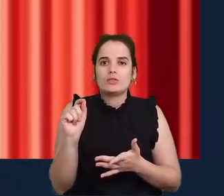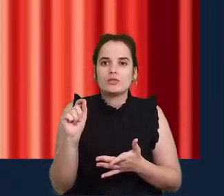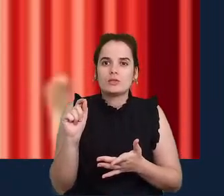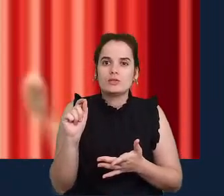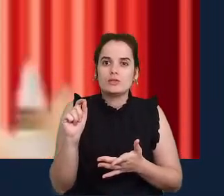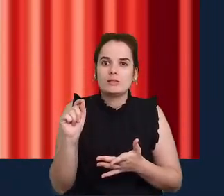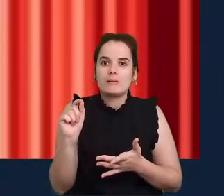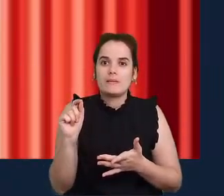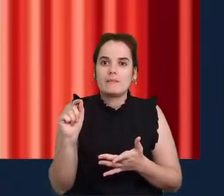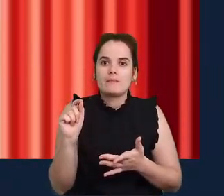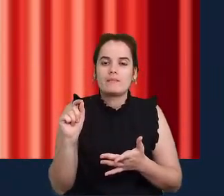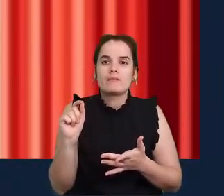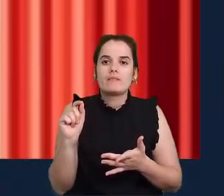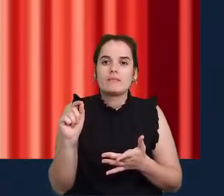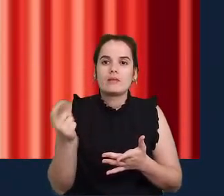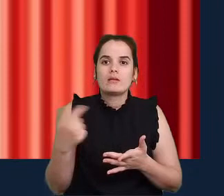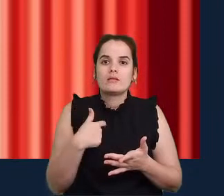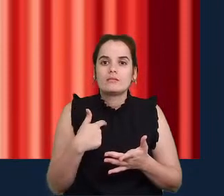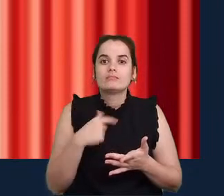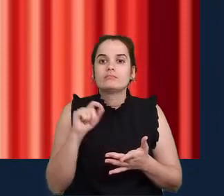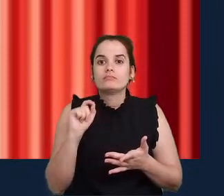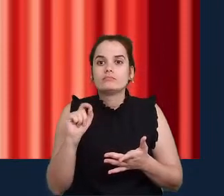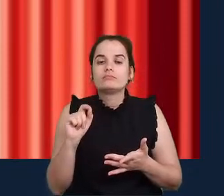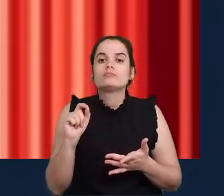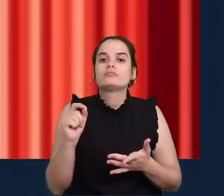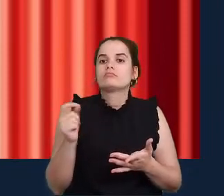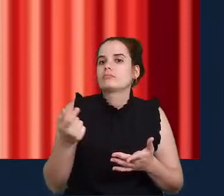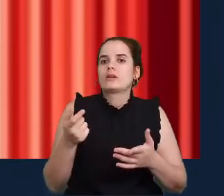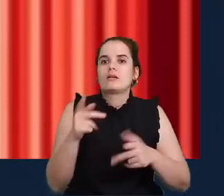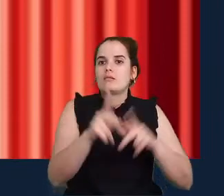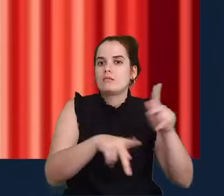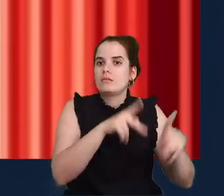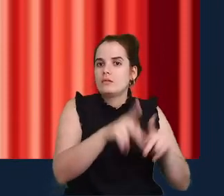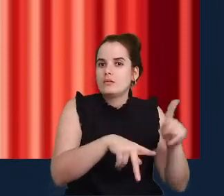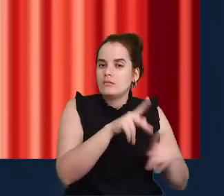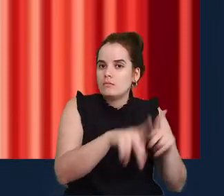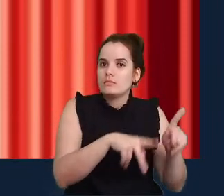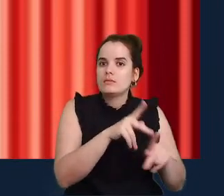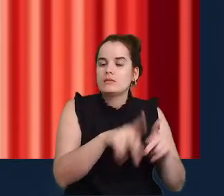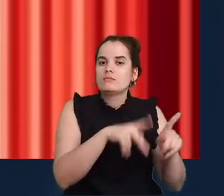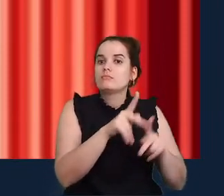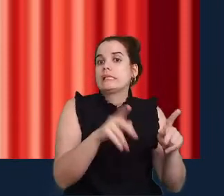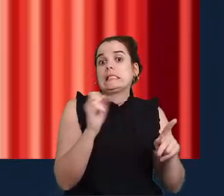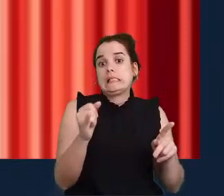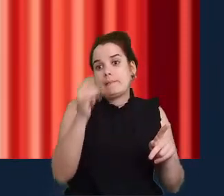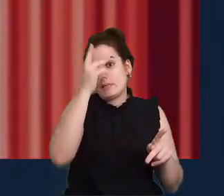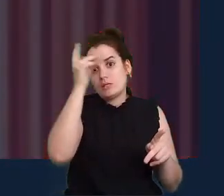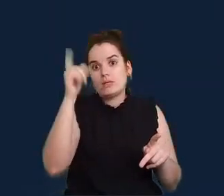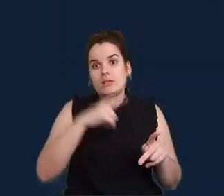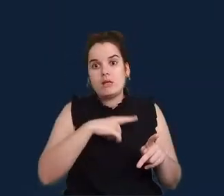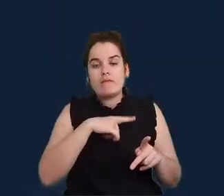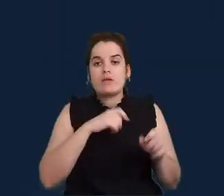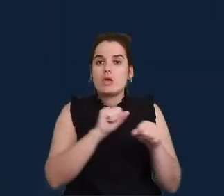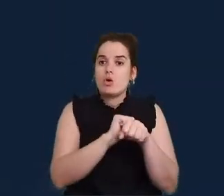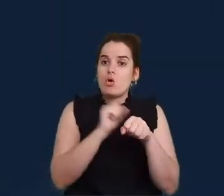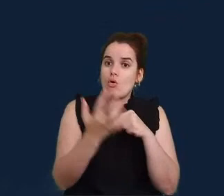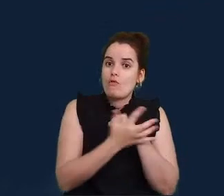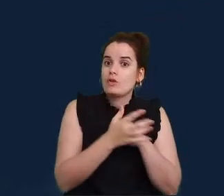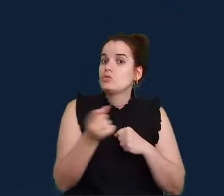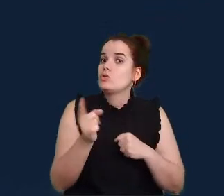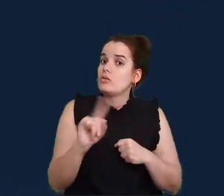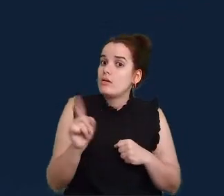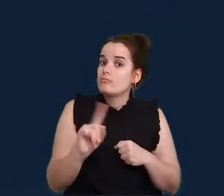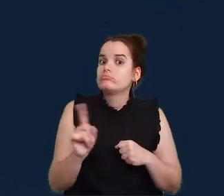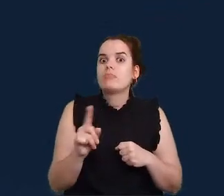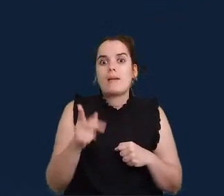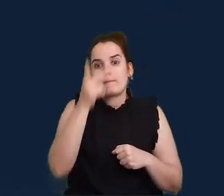whether people are moving or not, what's the R naught of this thing. So, and then they see live in action. So first we have explained the